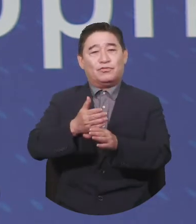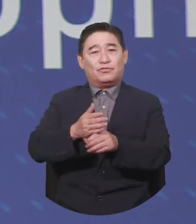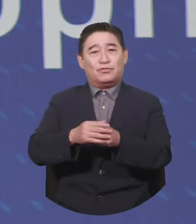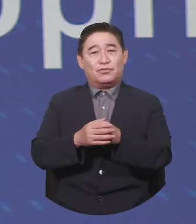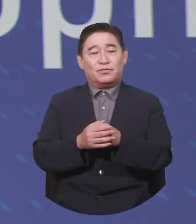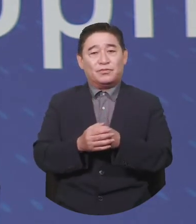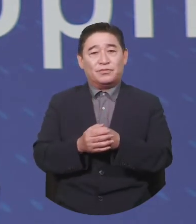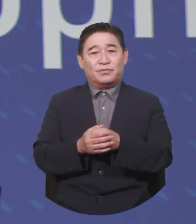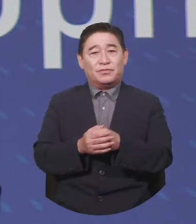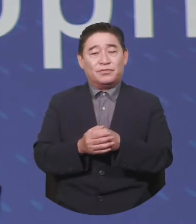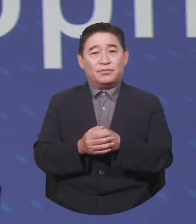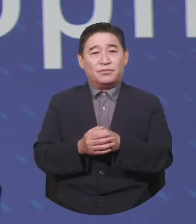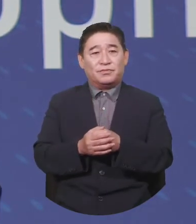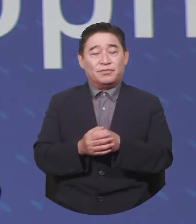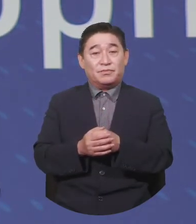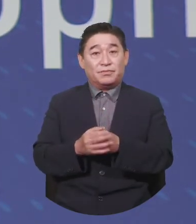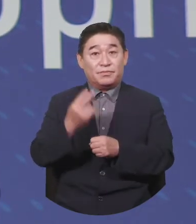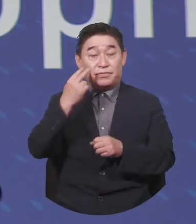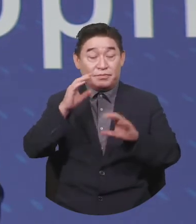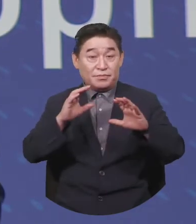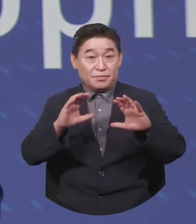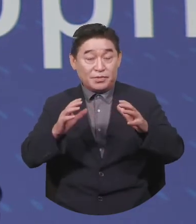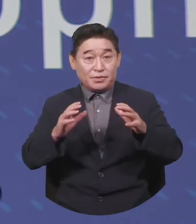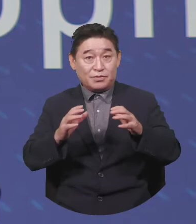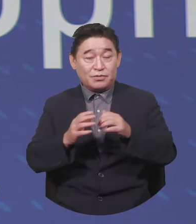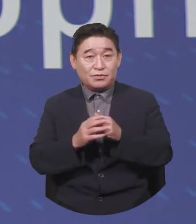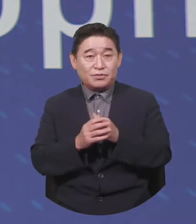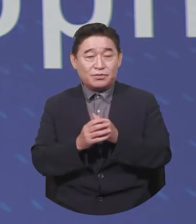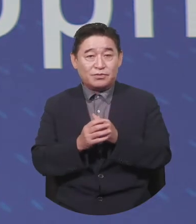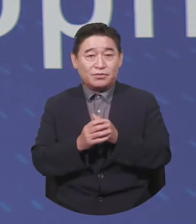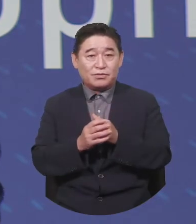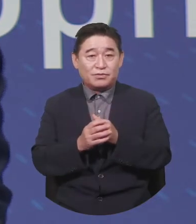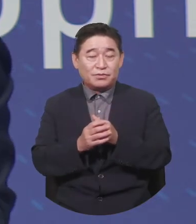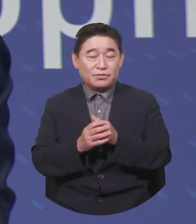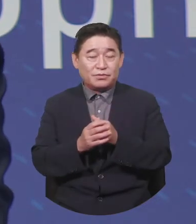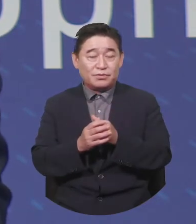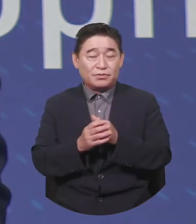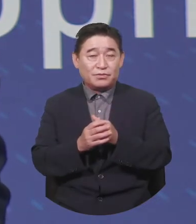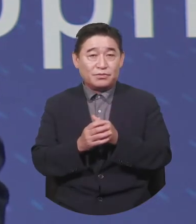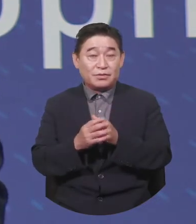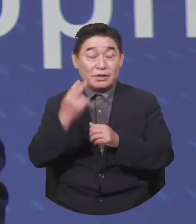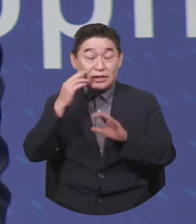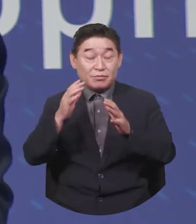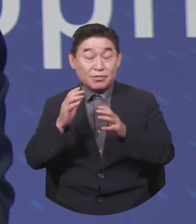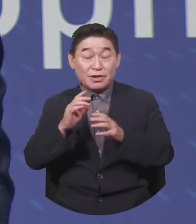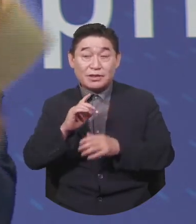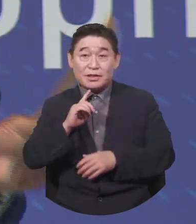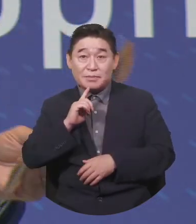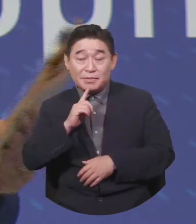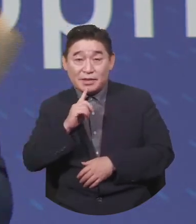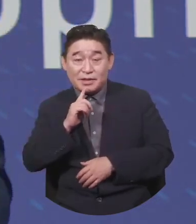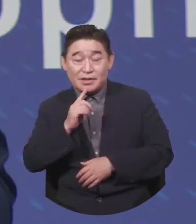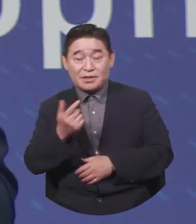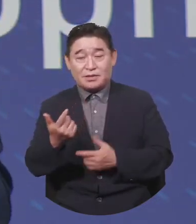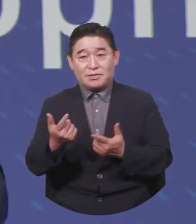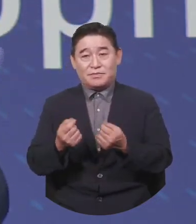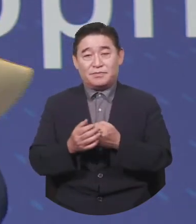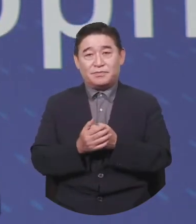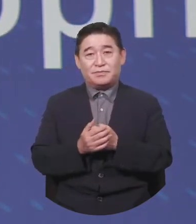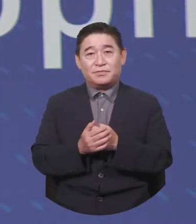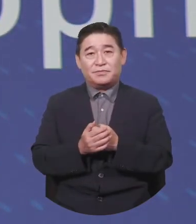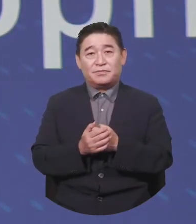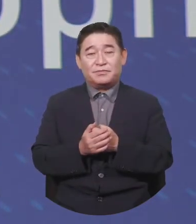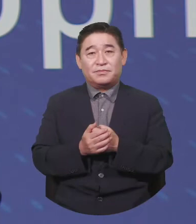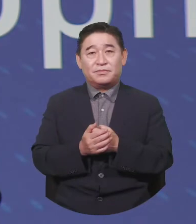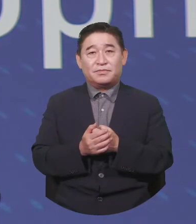the United States, where this kind of security dimension is always much more pronounced, and in other countries it's